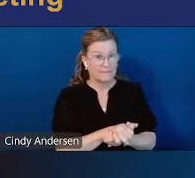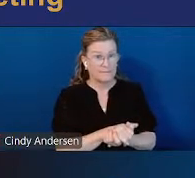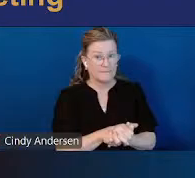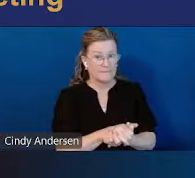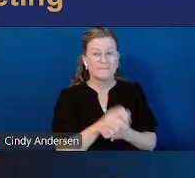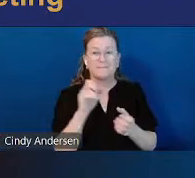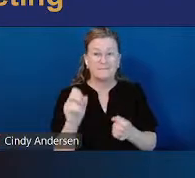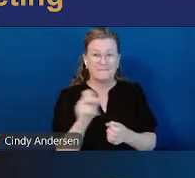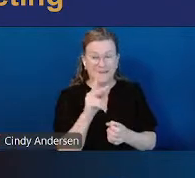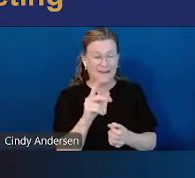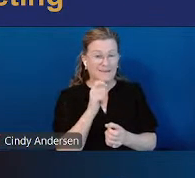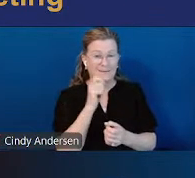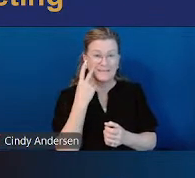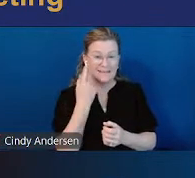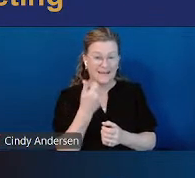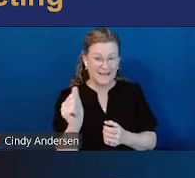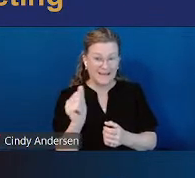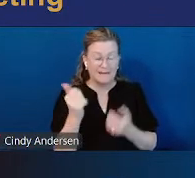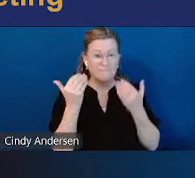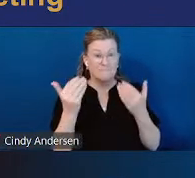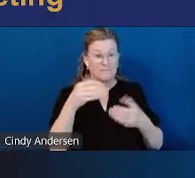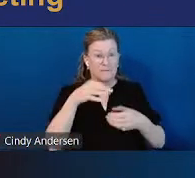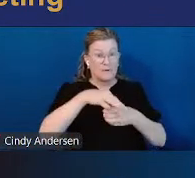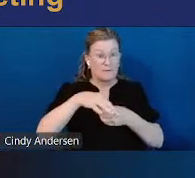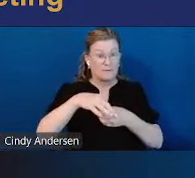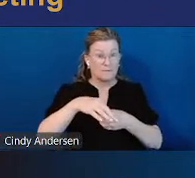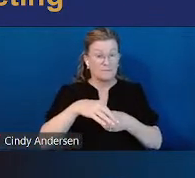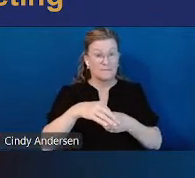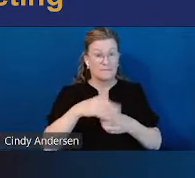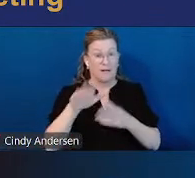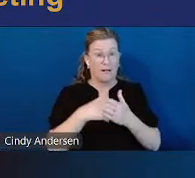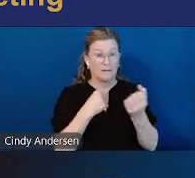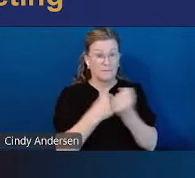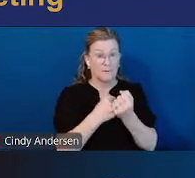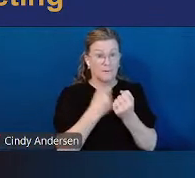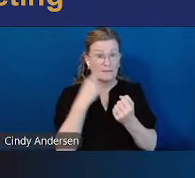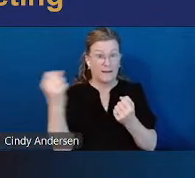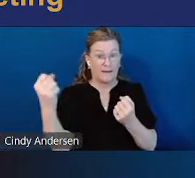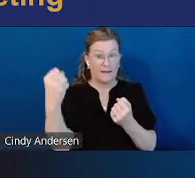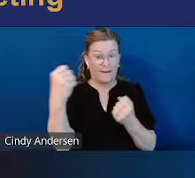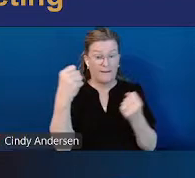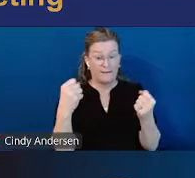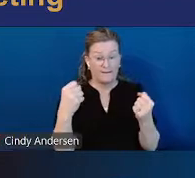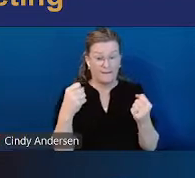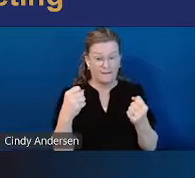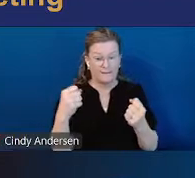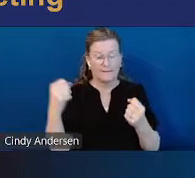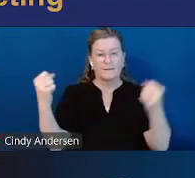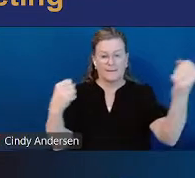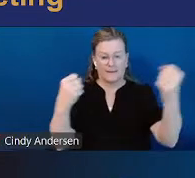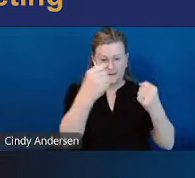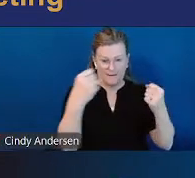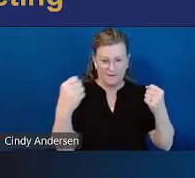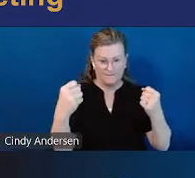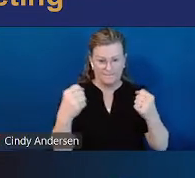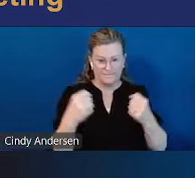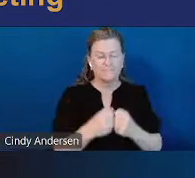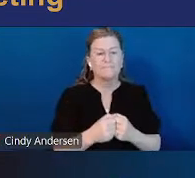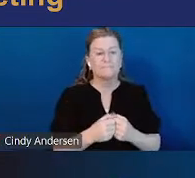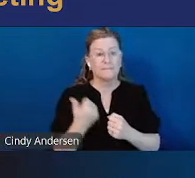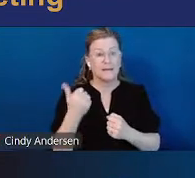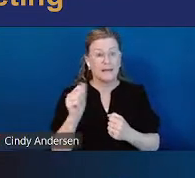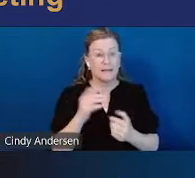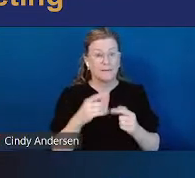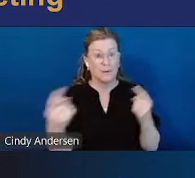Okay, I'm not seeing any. We'll move ahead with the vote. All those in favor, say aye. Aye. Aye. Any